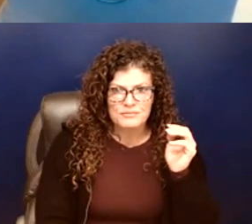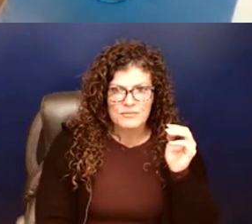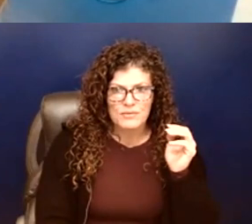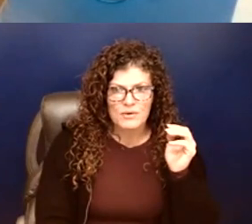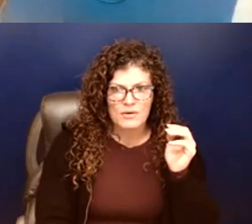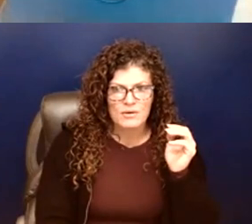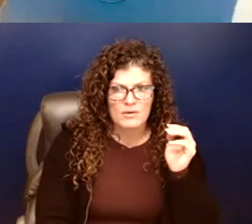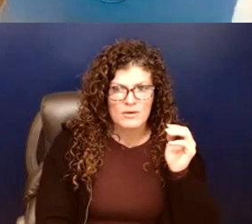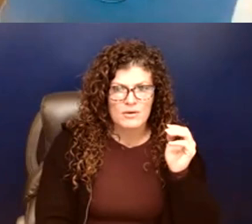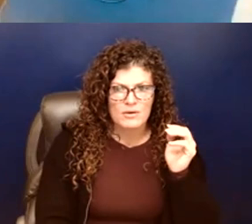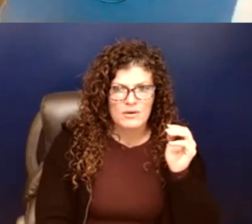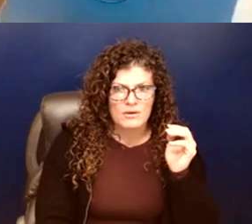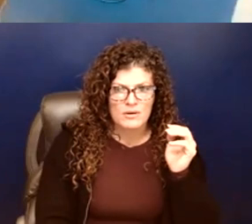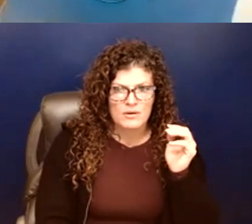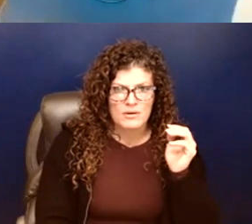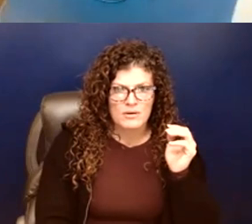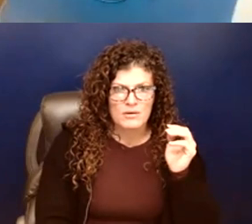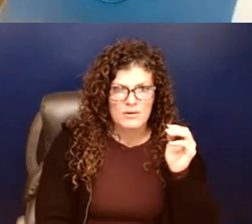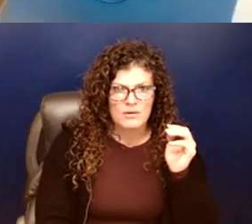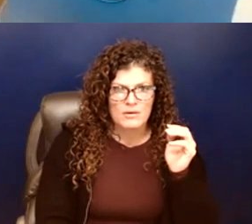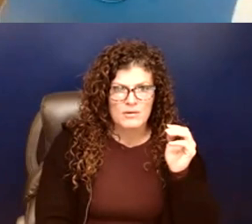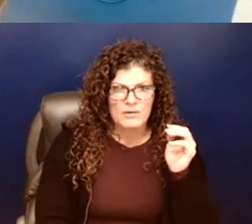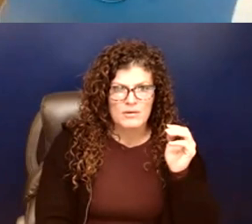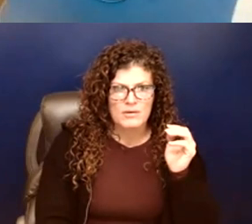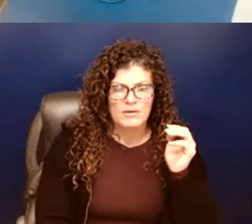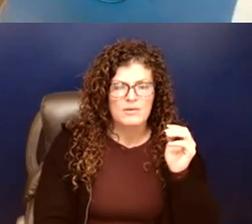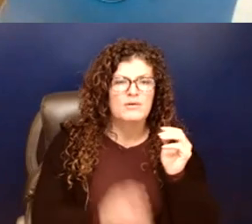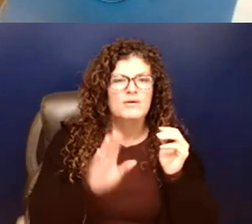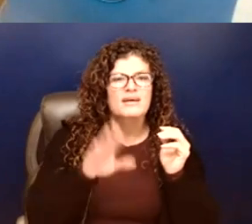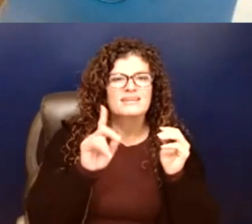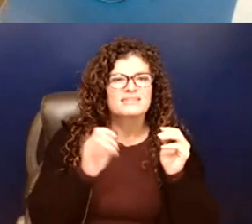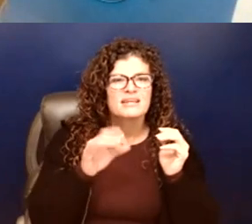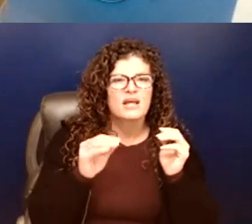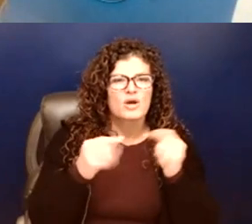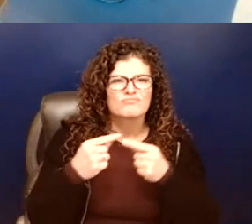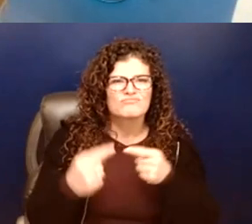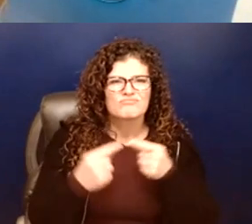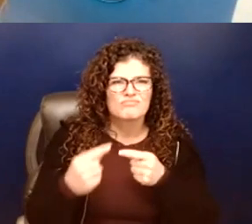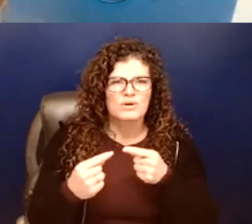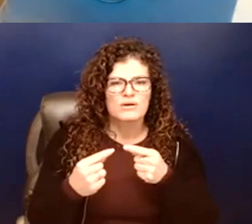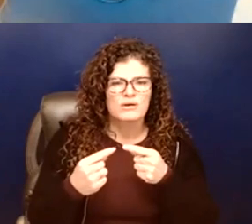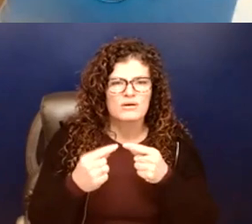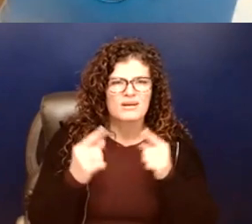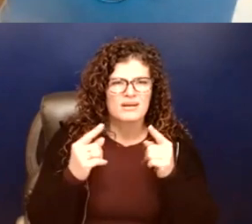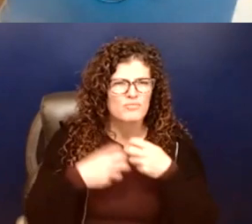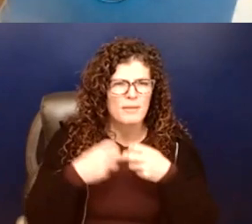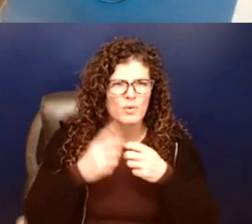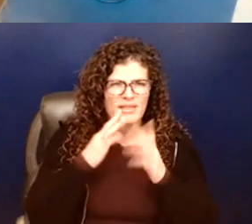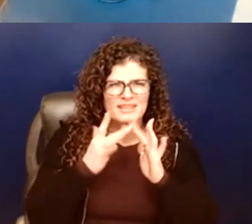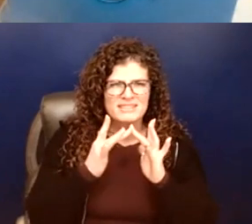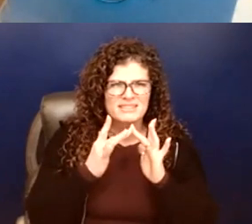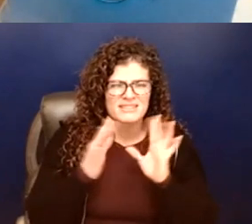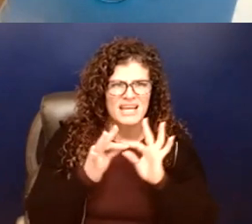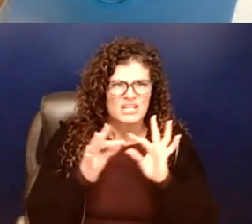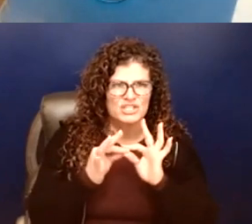problema. No hay problema. So Mr. Diego is having a little bit of a connectivity issue, so he